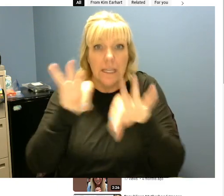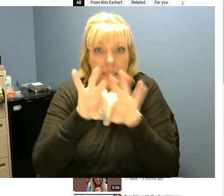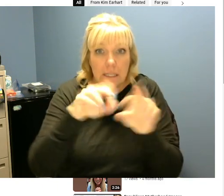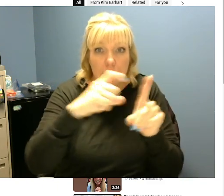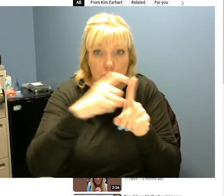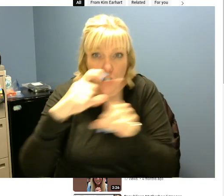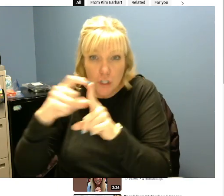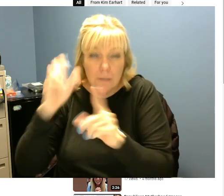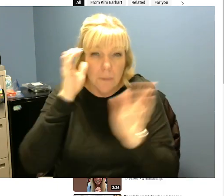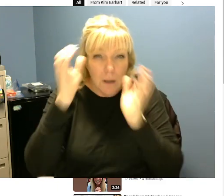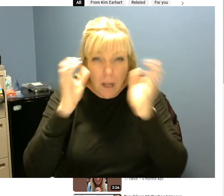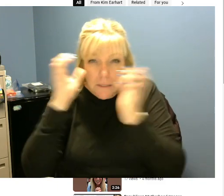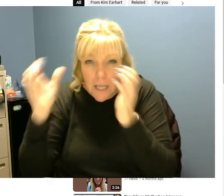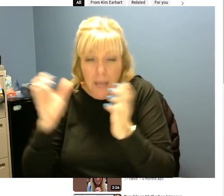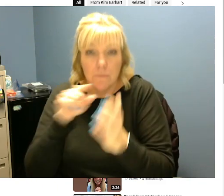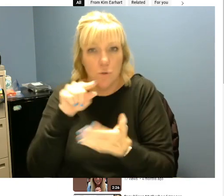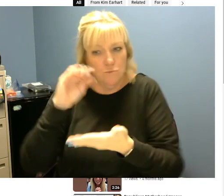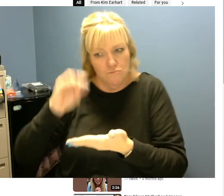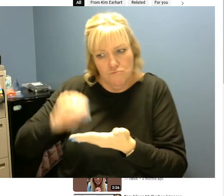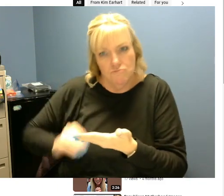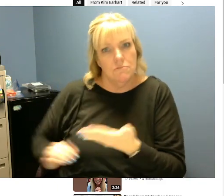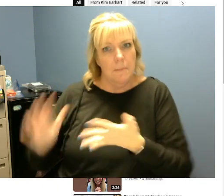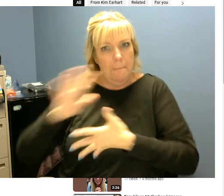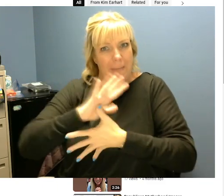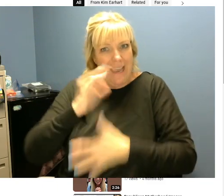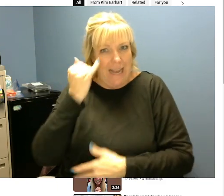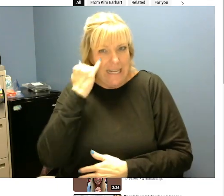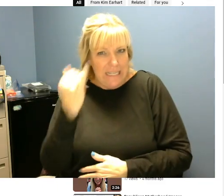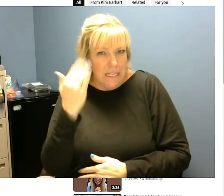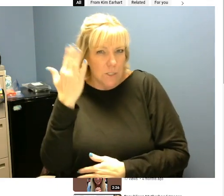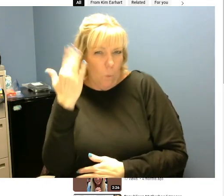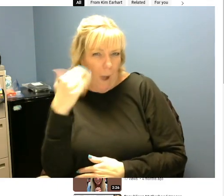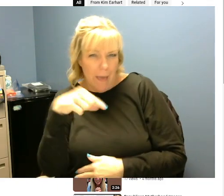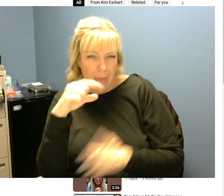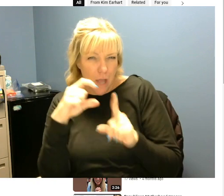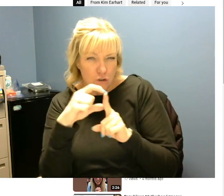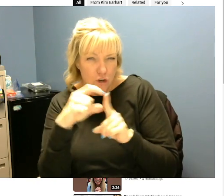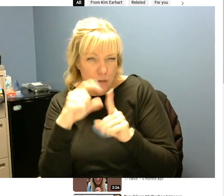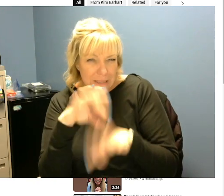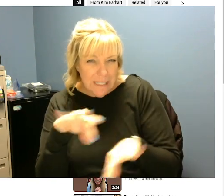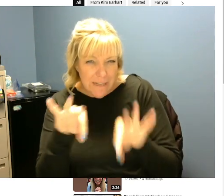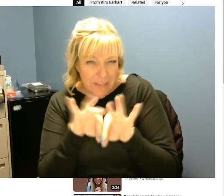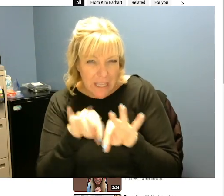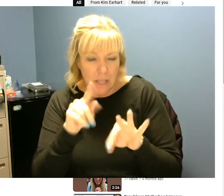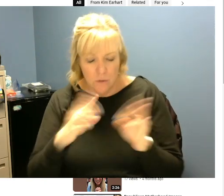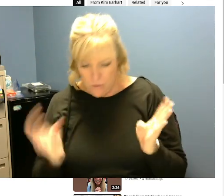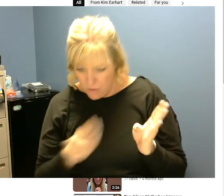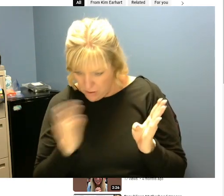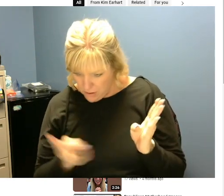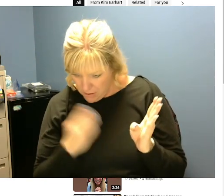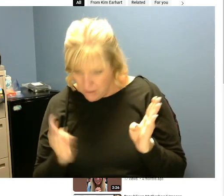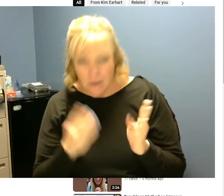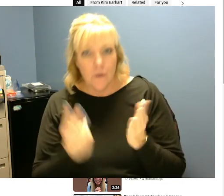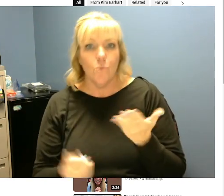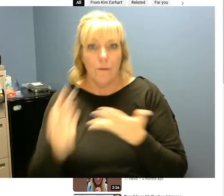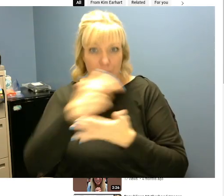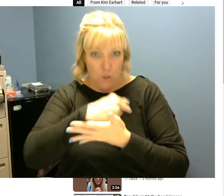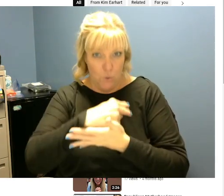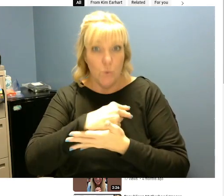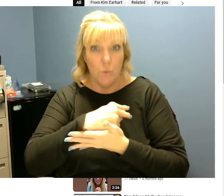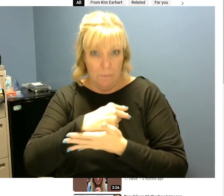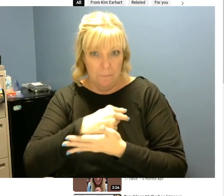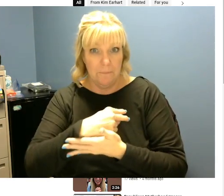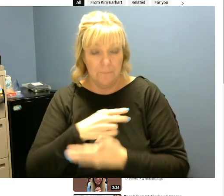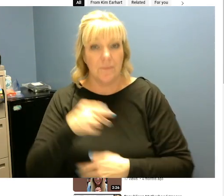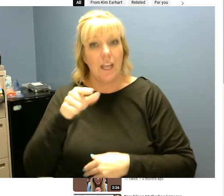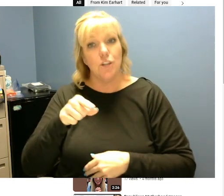main ideas, the reason those terms are significant, then you're just going to have to kind of go back through your notes and write